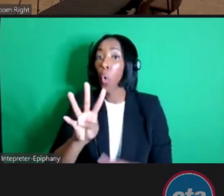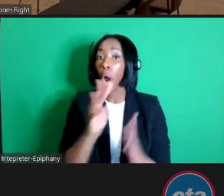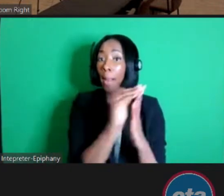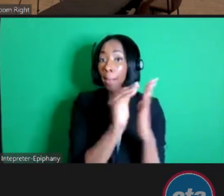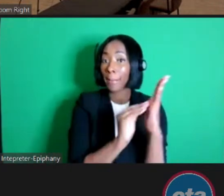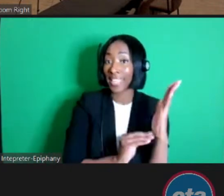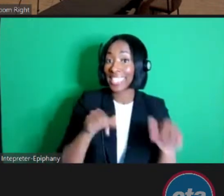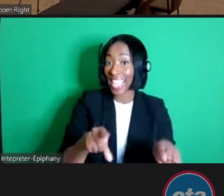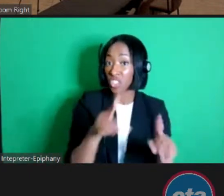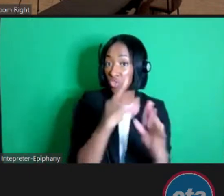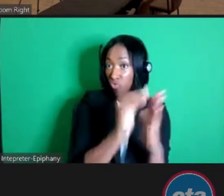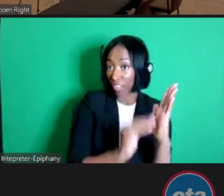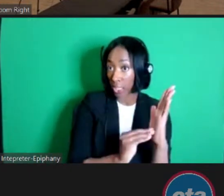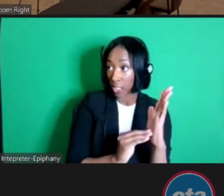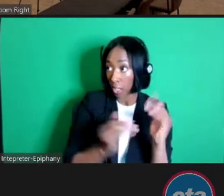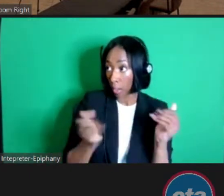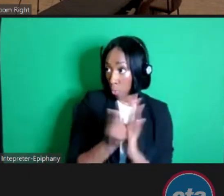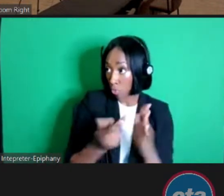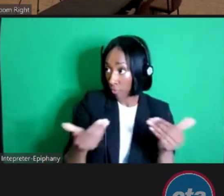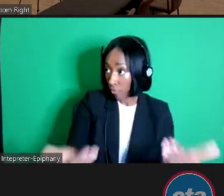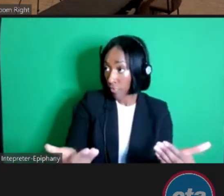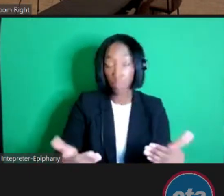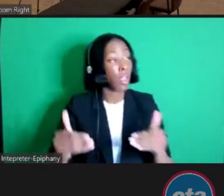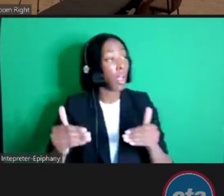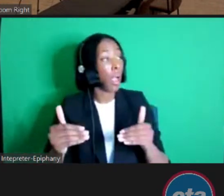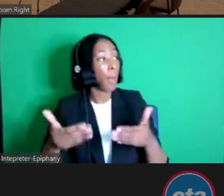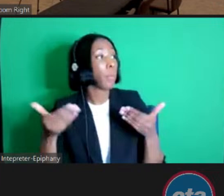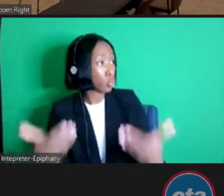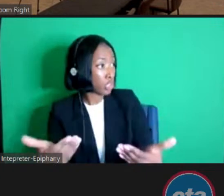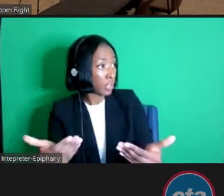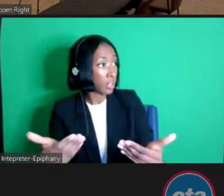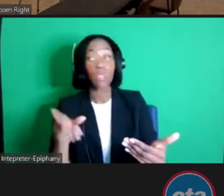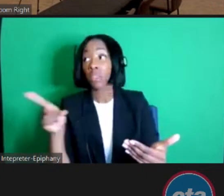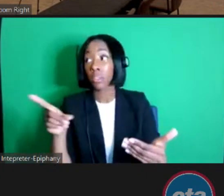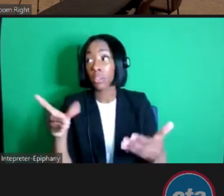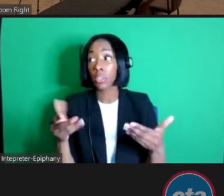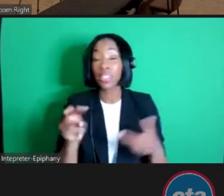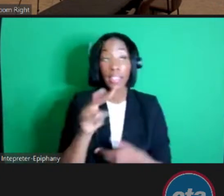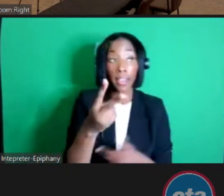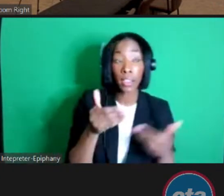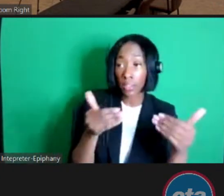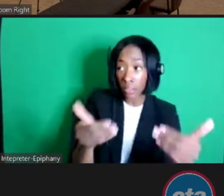Motion. Delphine has motioned. Second.